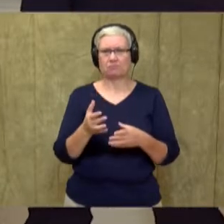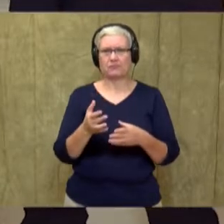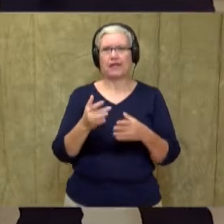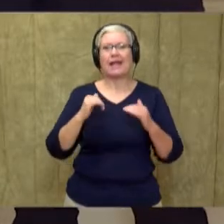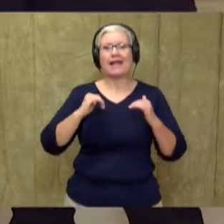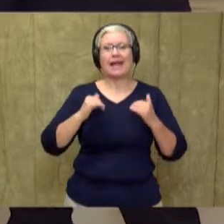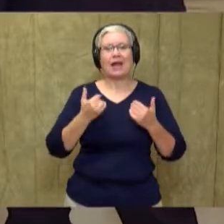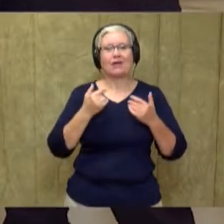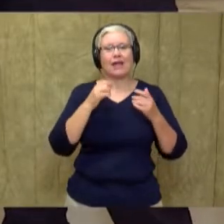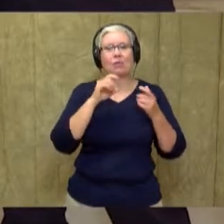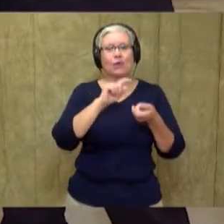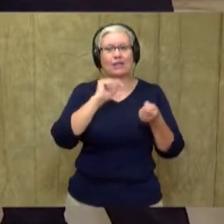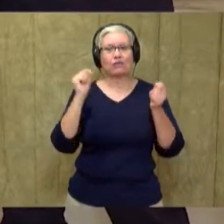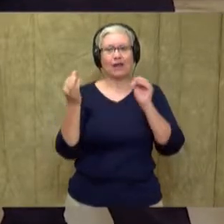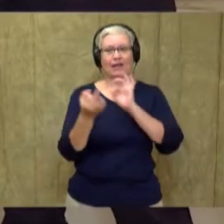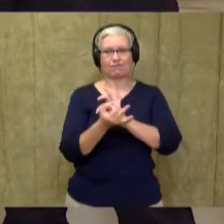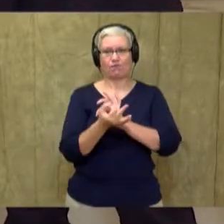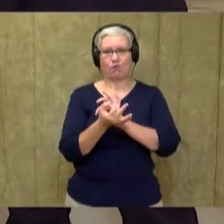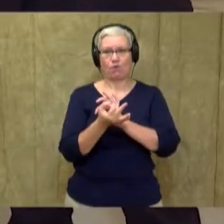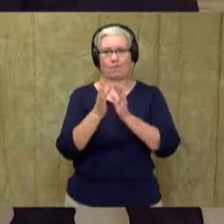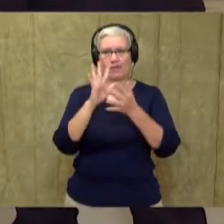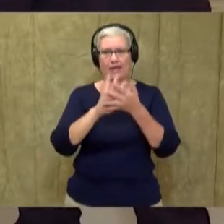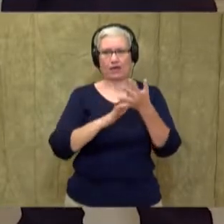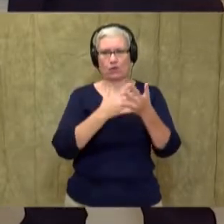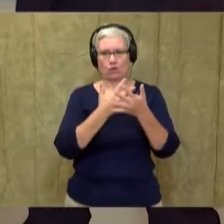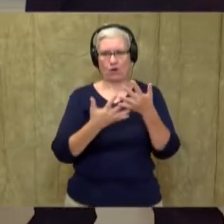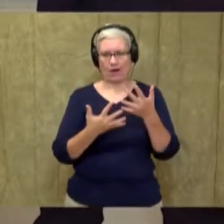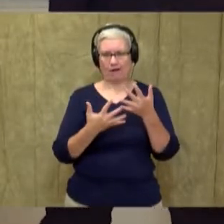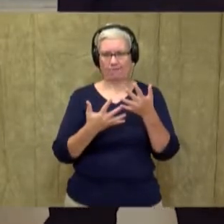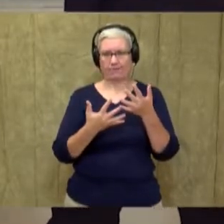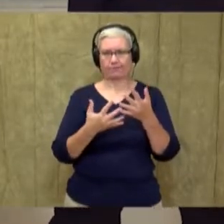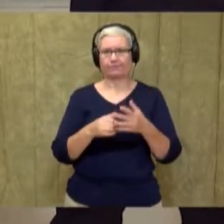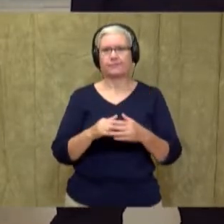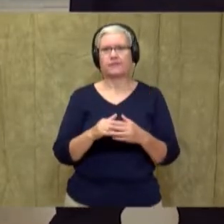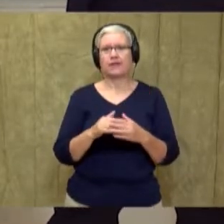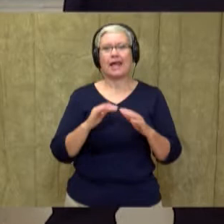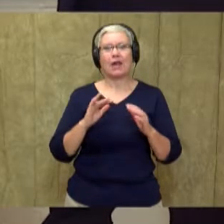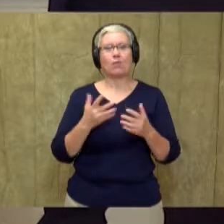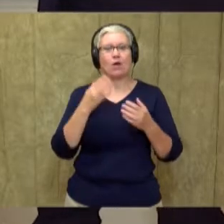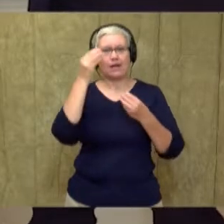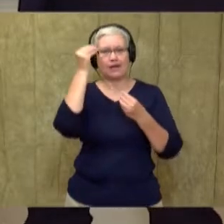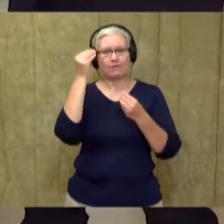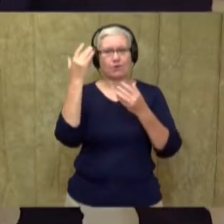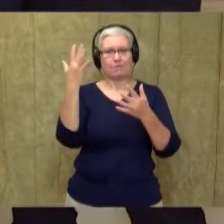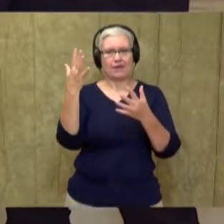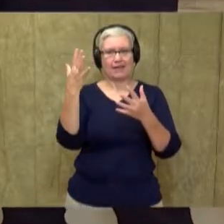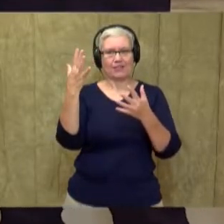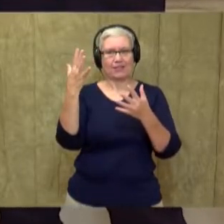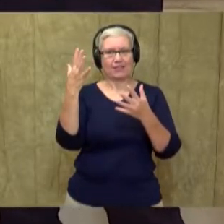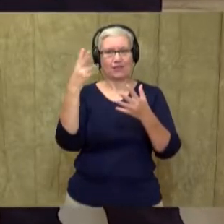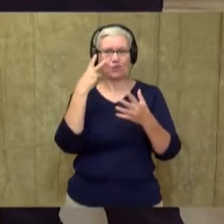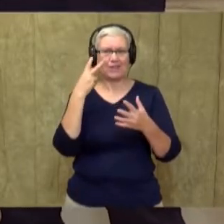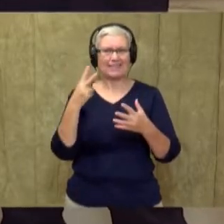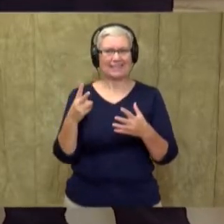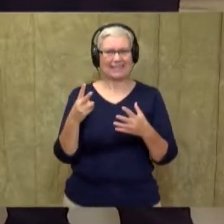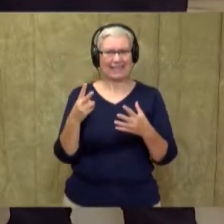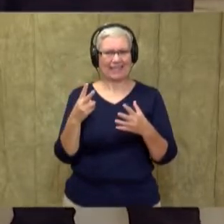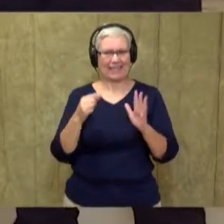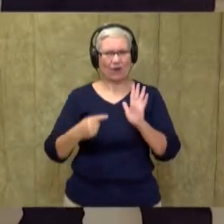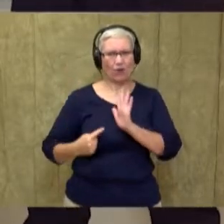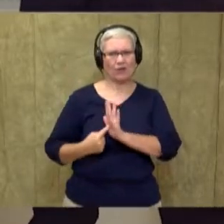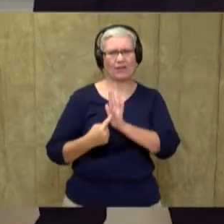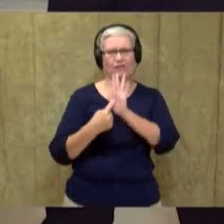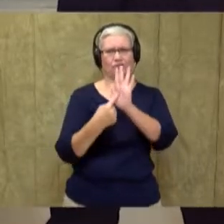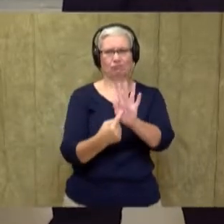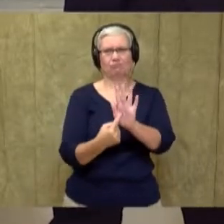of a quadratic function? And what information is illuminated or highlighted whenever we're looking at the equation of